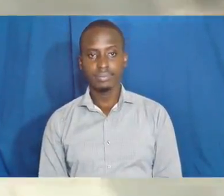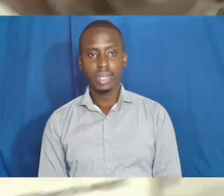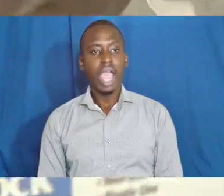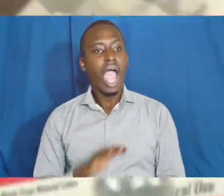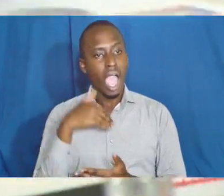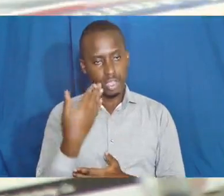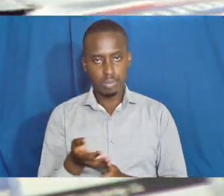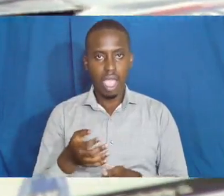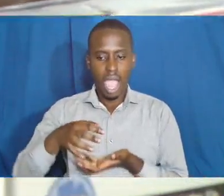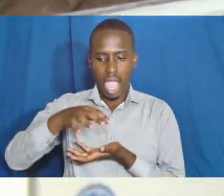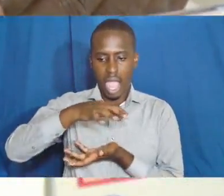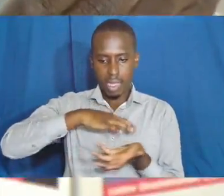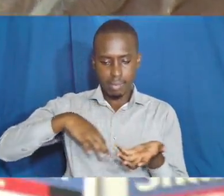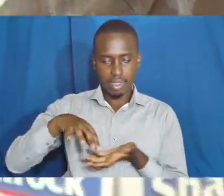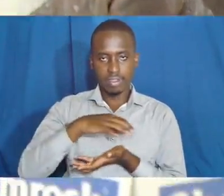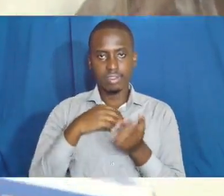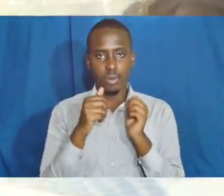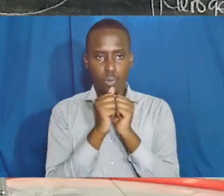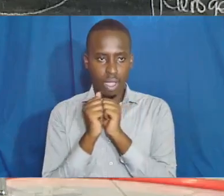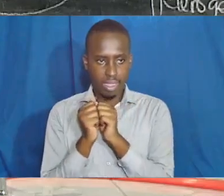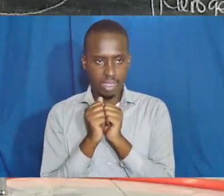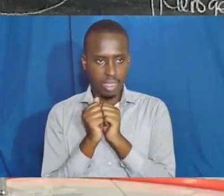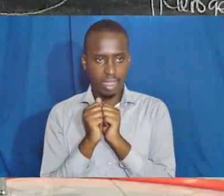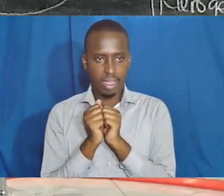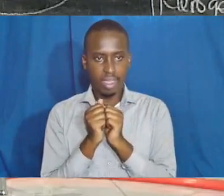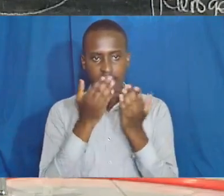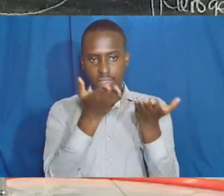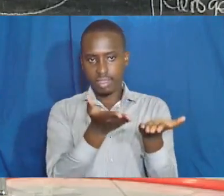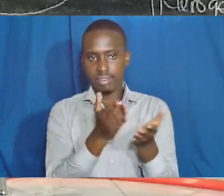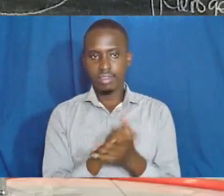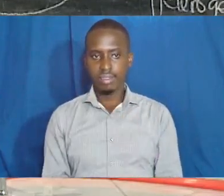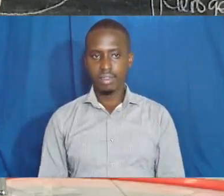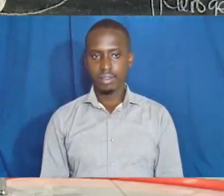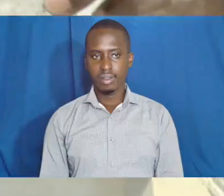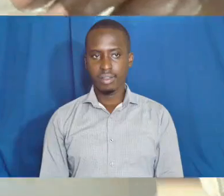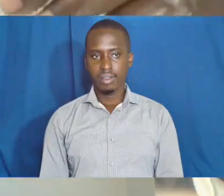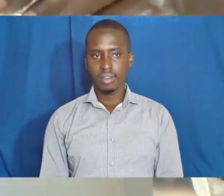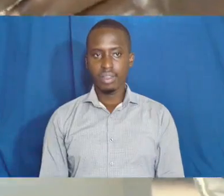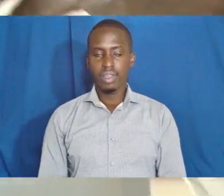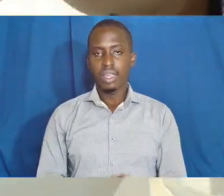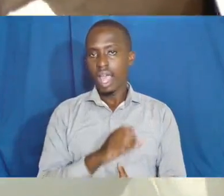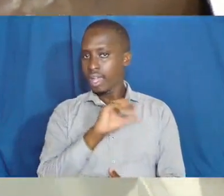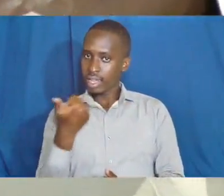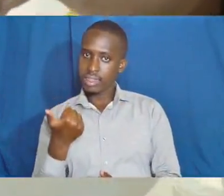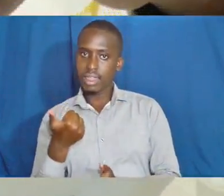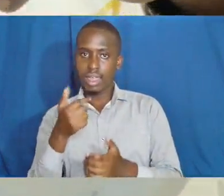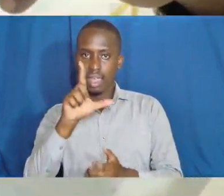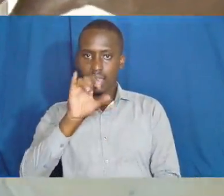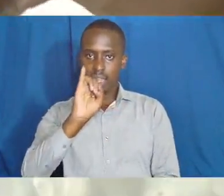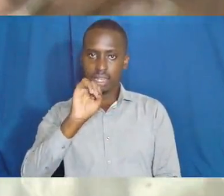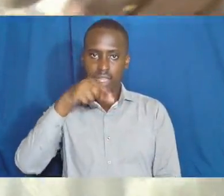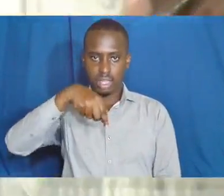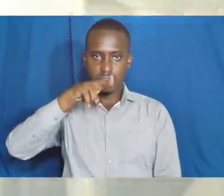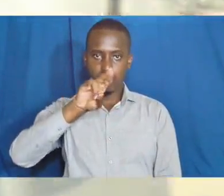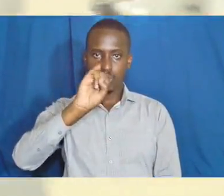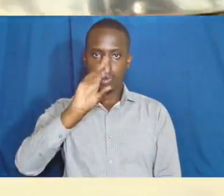and then I mix it with this is another liquid. So when